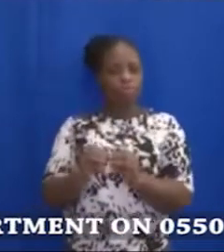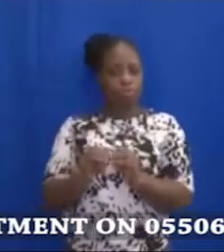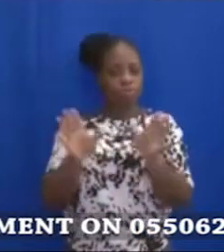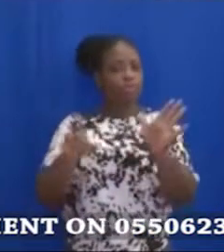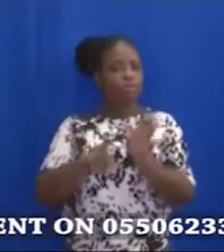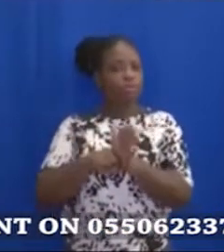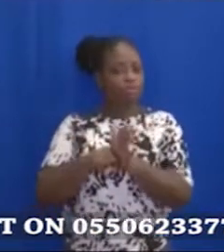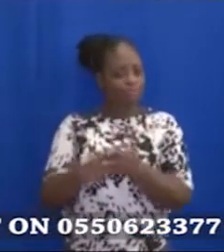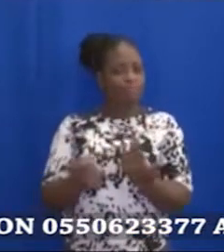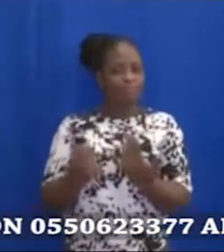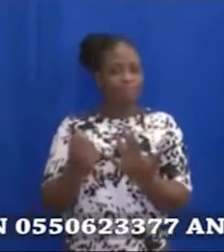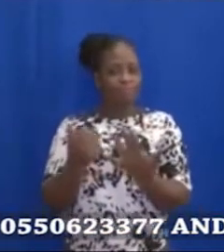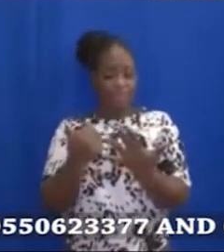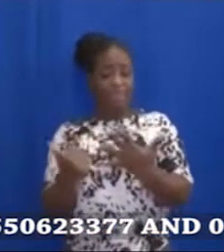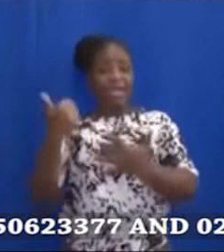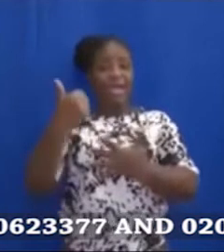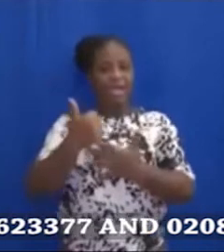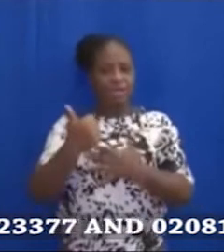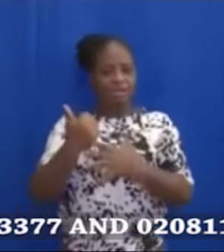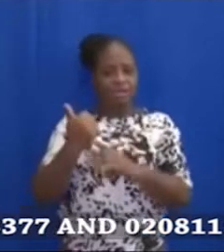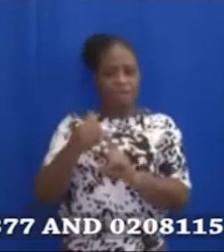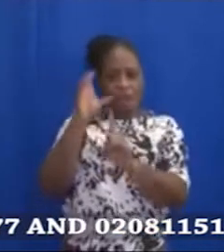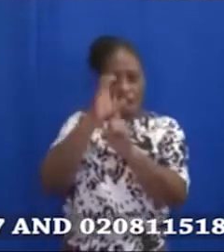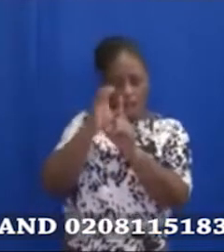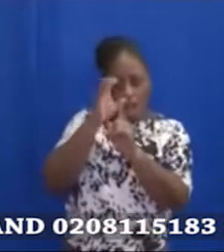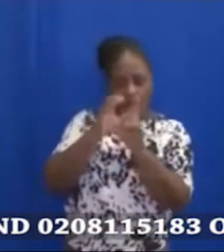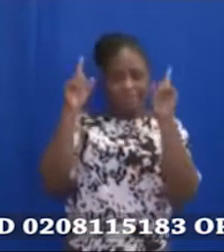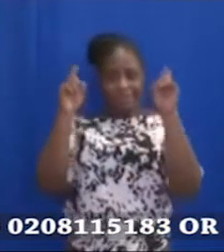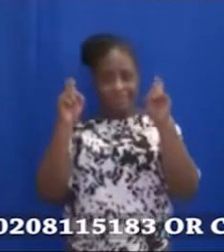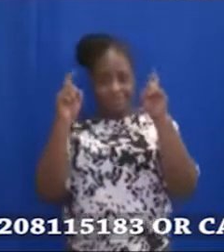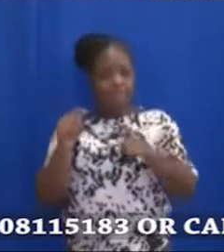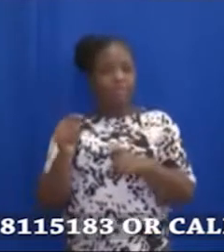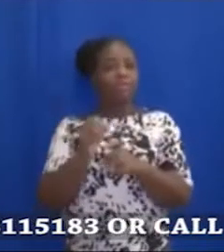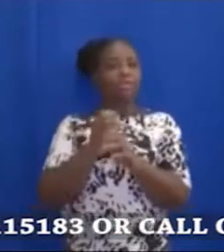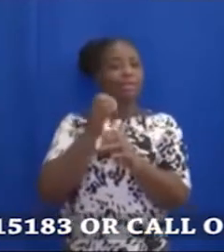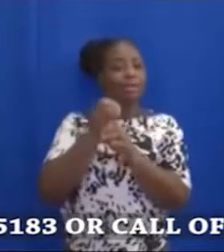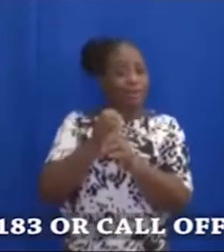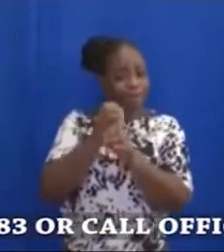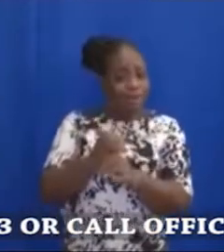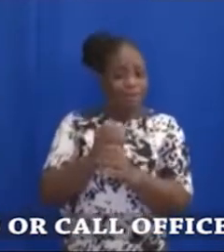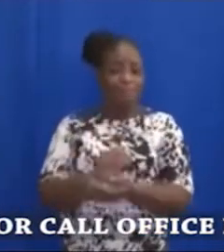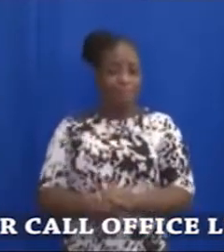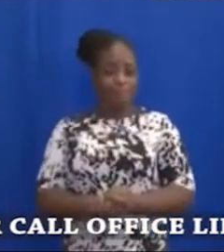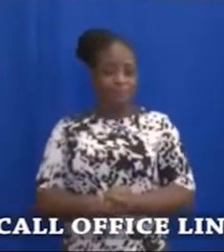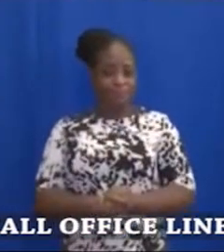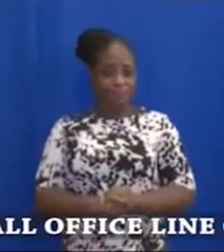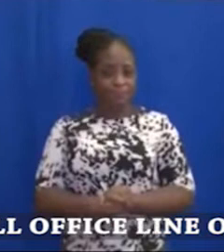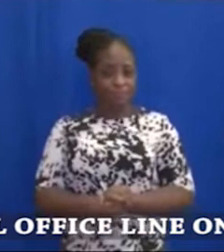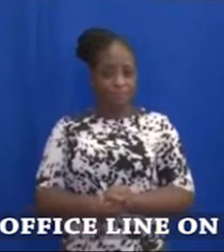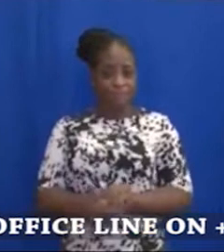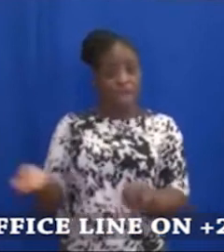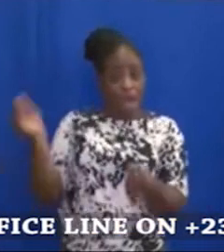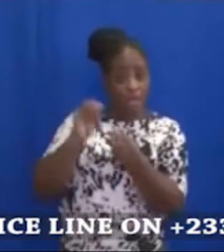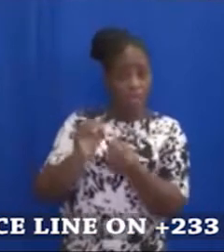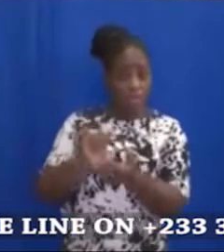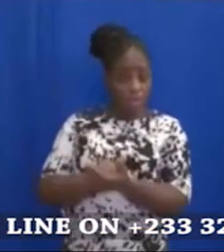enhancing the measures of tracing, testing, and treatment, i.e. the 3 T's. In addition to this,